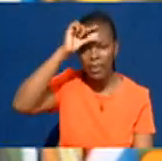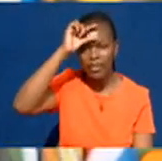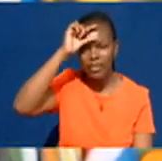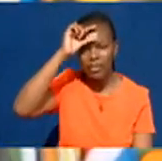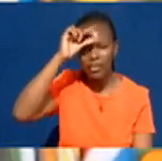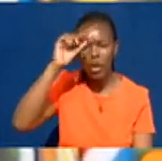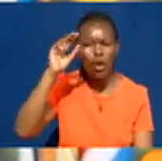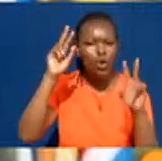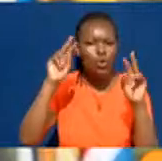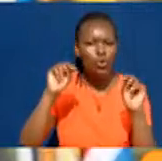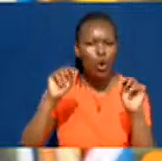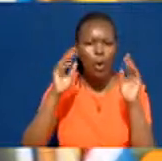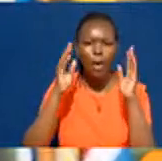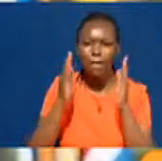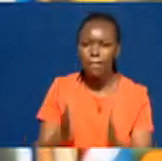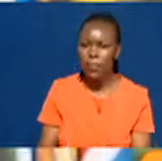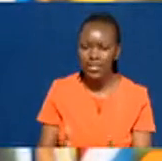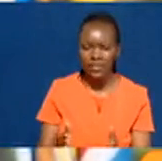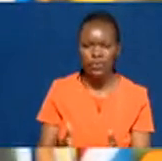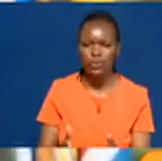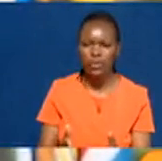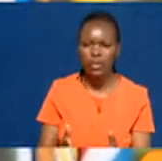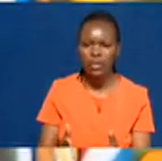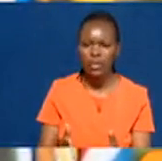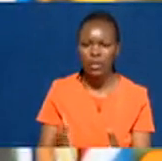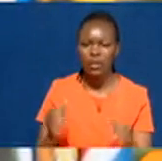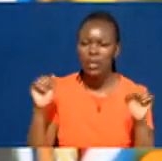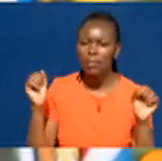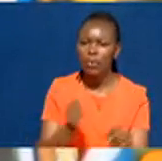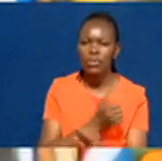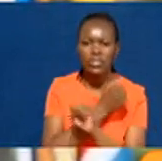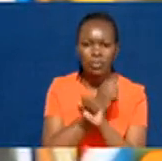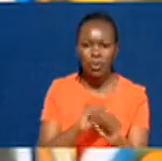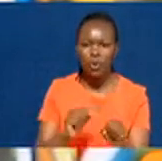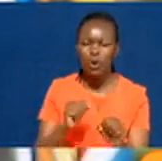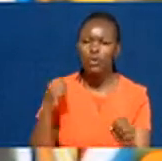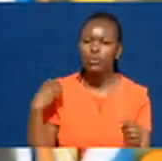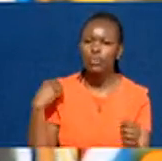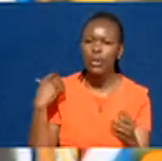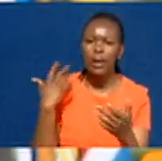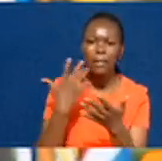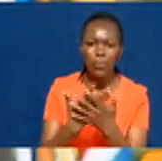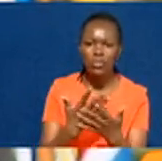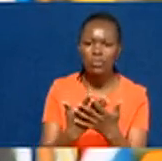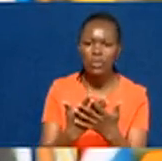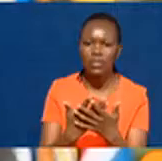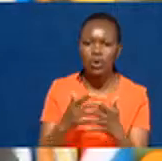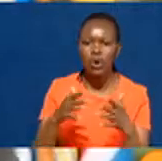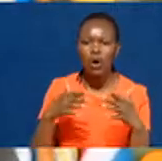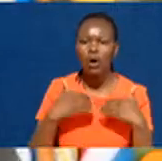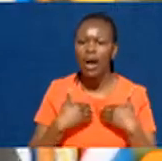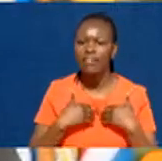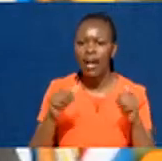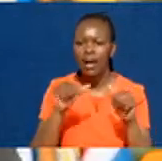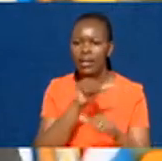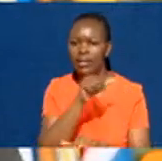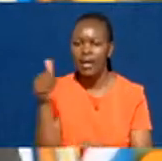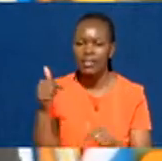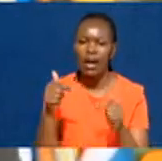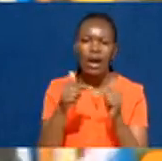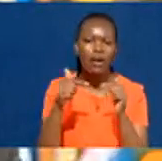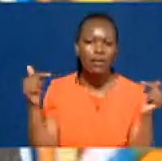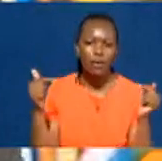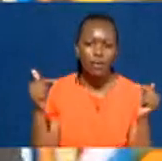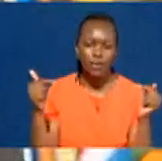nobody will be vilified or victimized or prosecuted for holding a contrary political view from